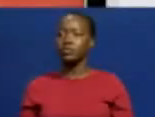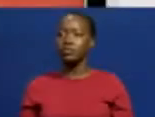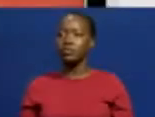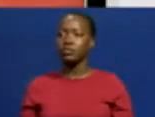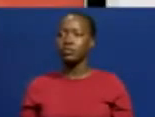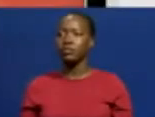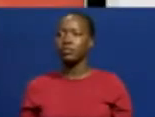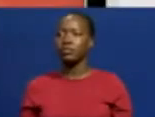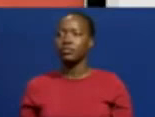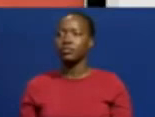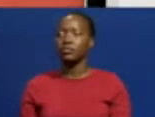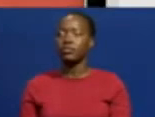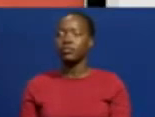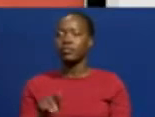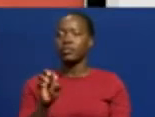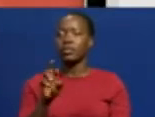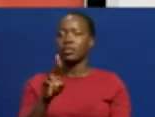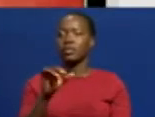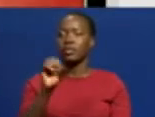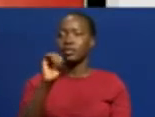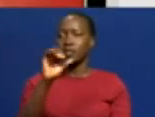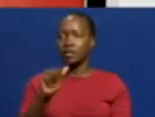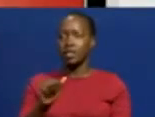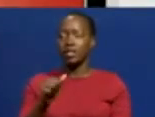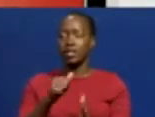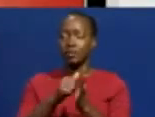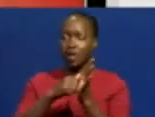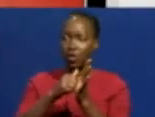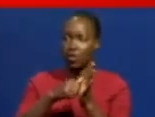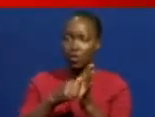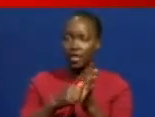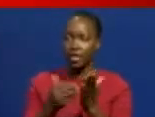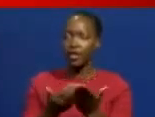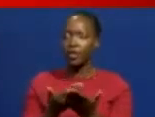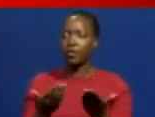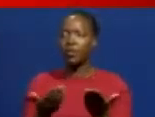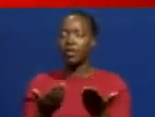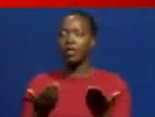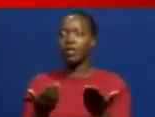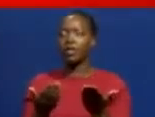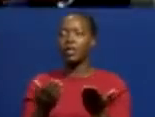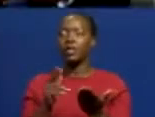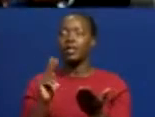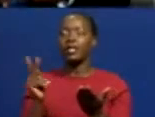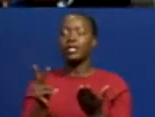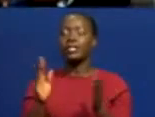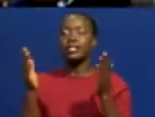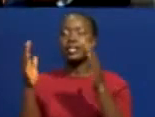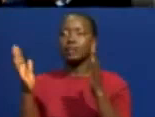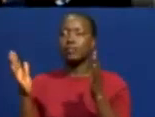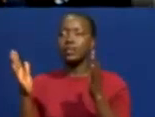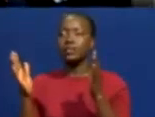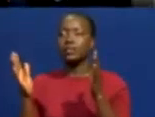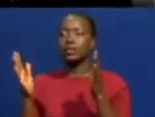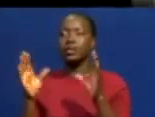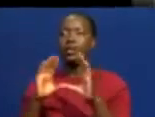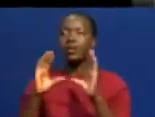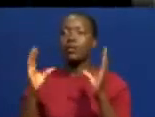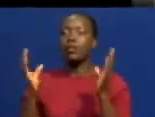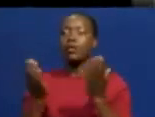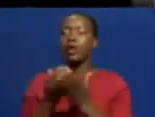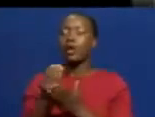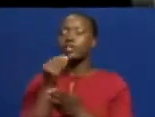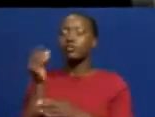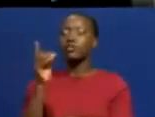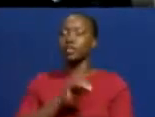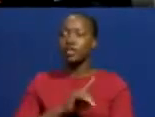where we have Teresia Mutai. She's in Makueni, where the celebration set to mark World Fool Day